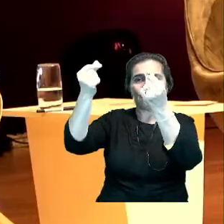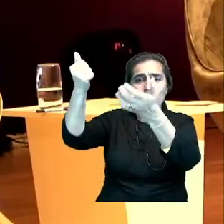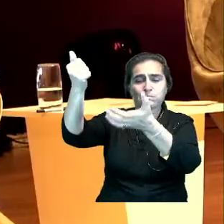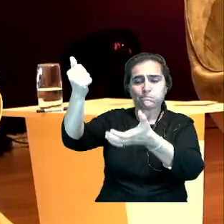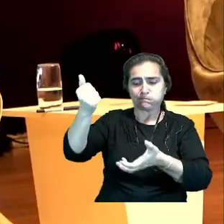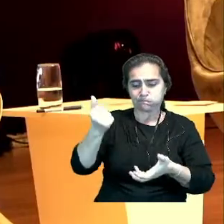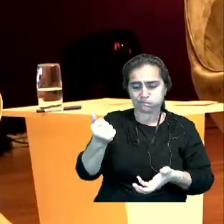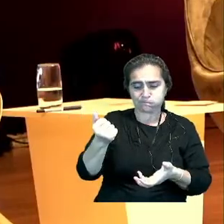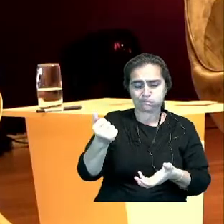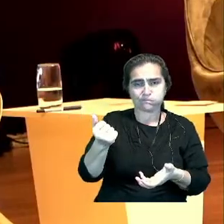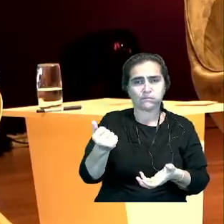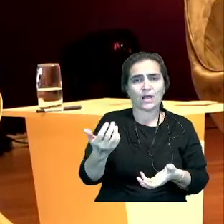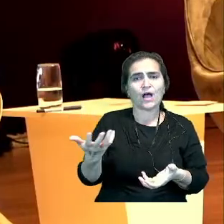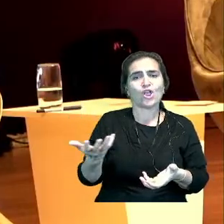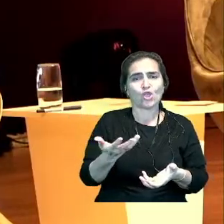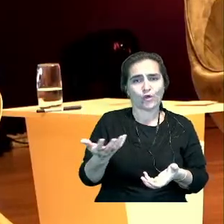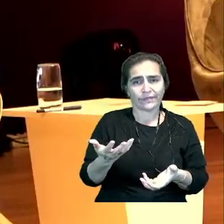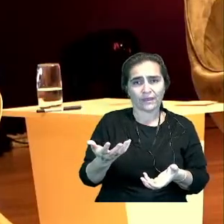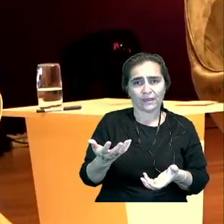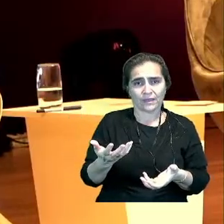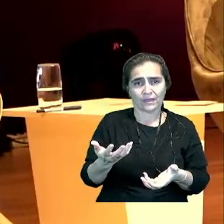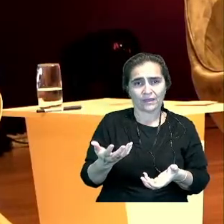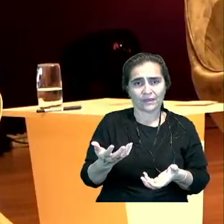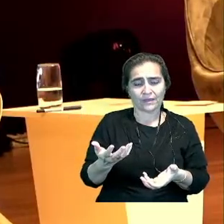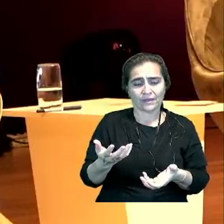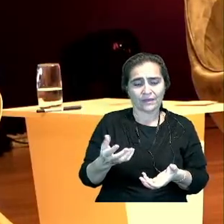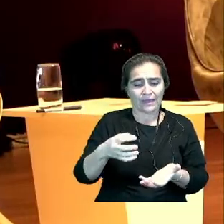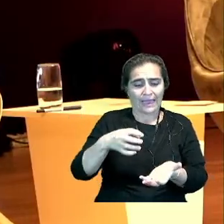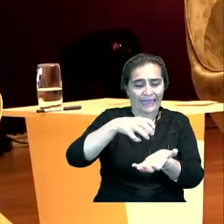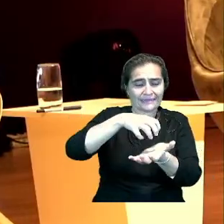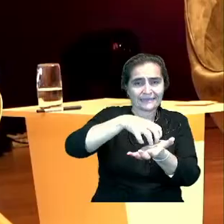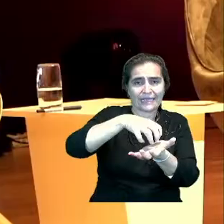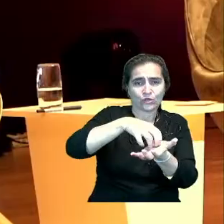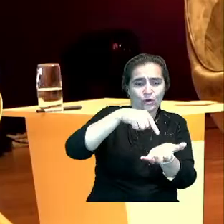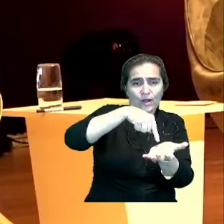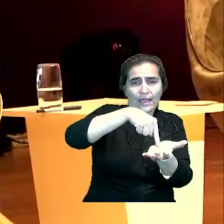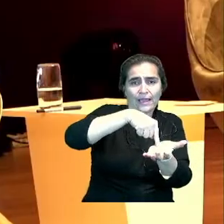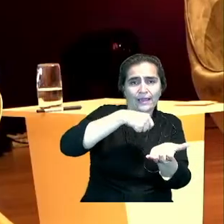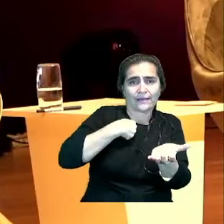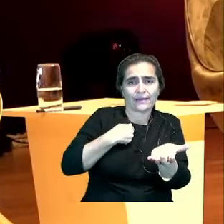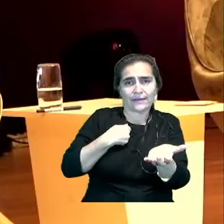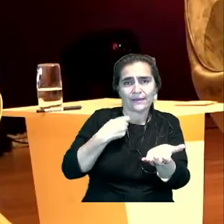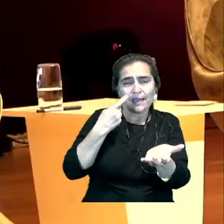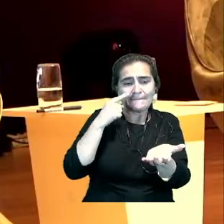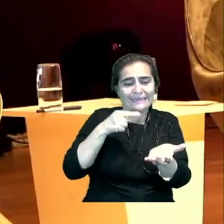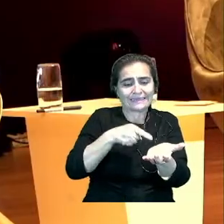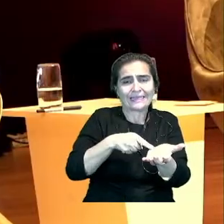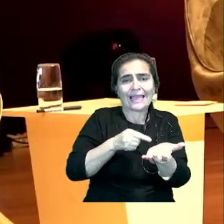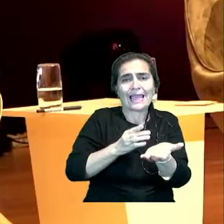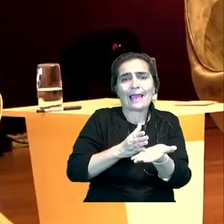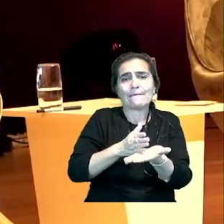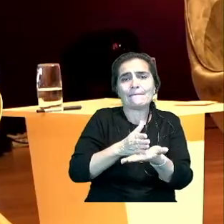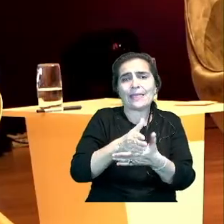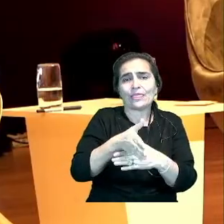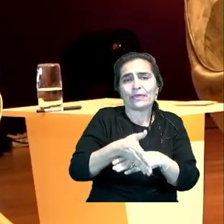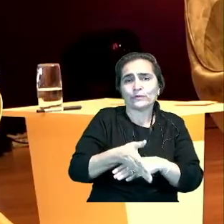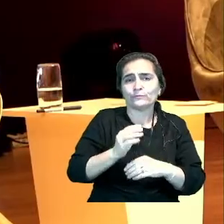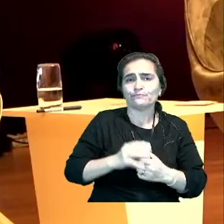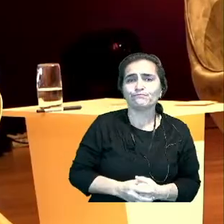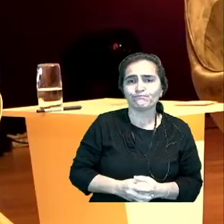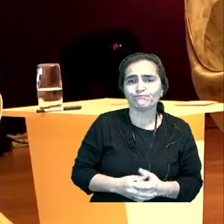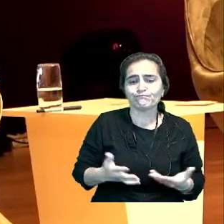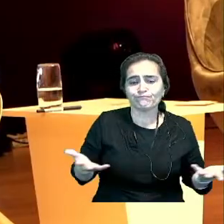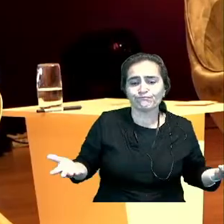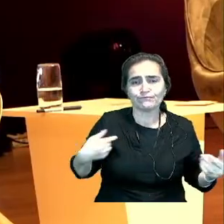because now we have money at the core, and we have not revolutionized the world by putting money as another